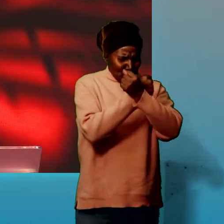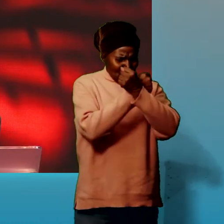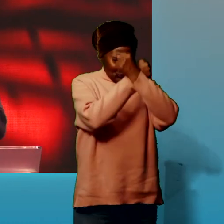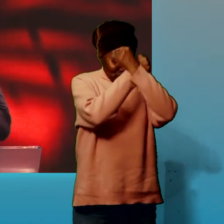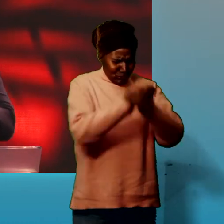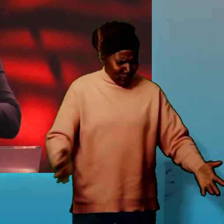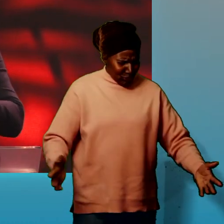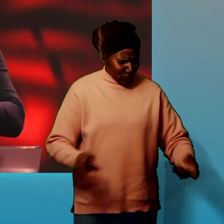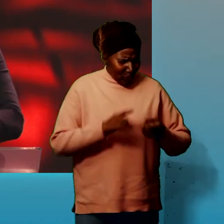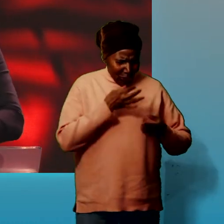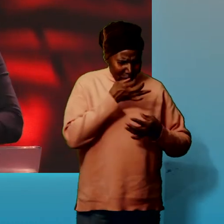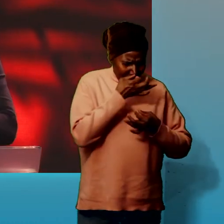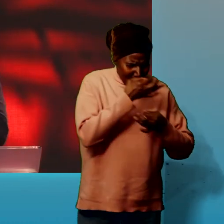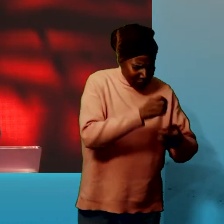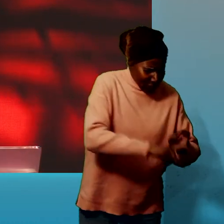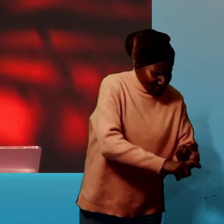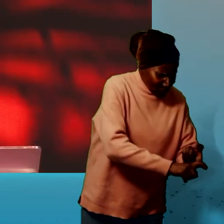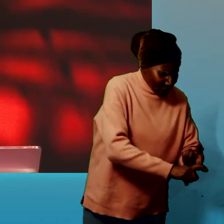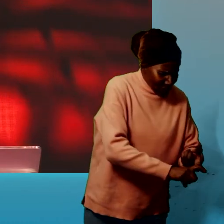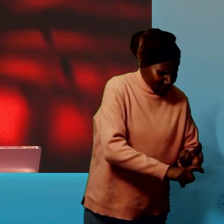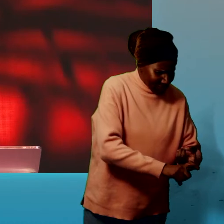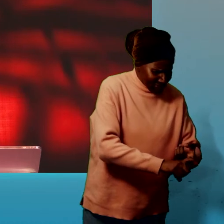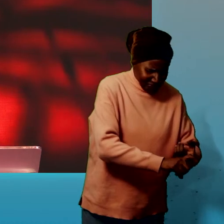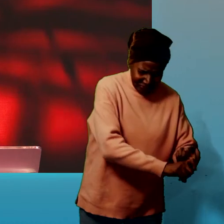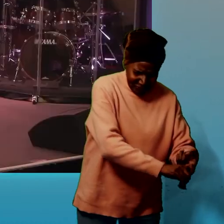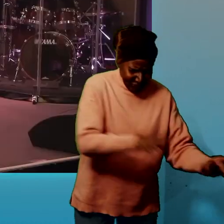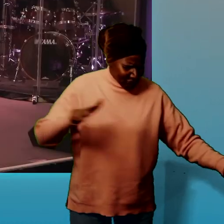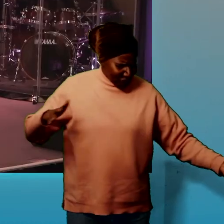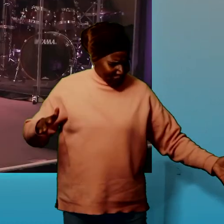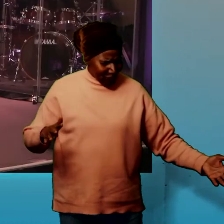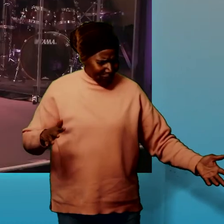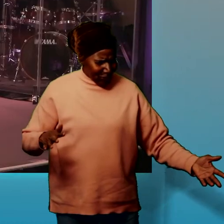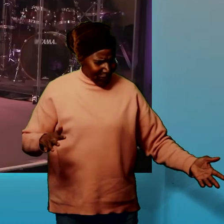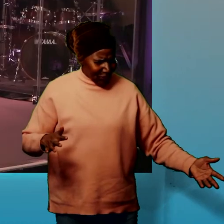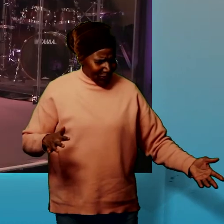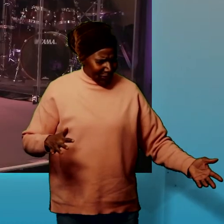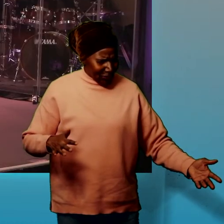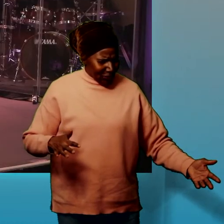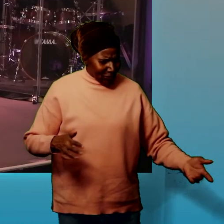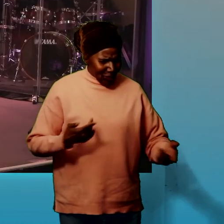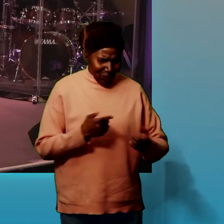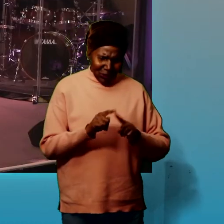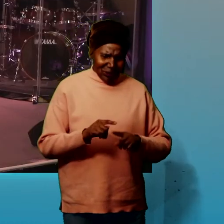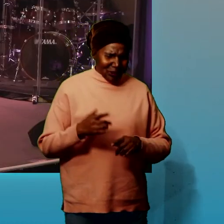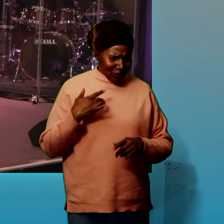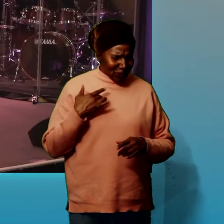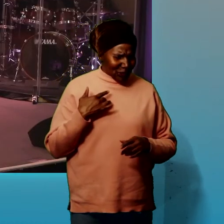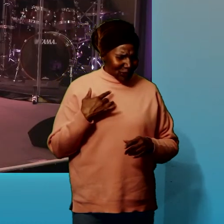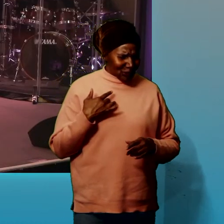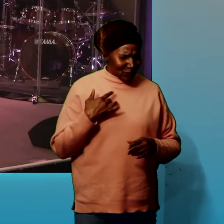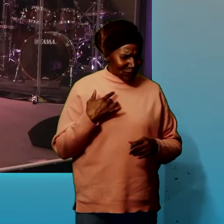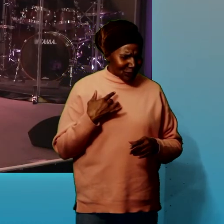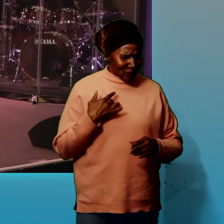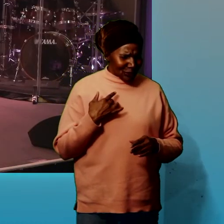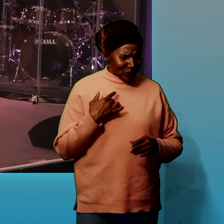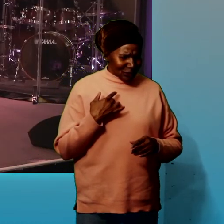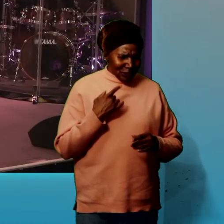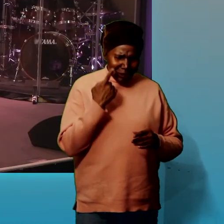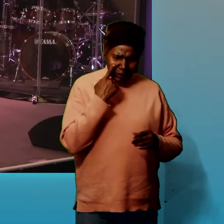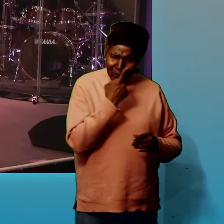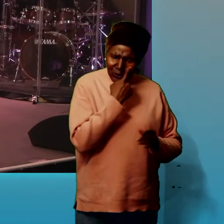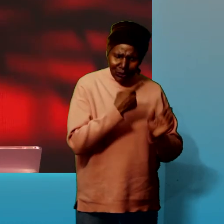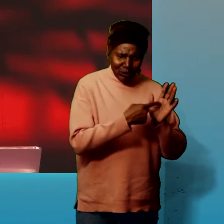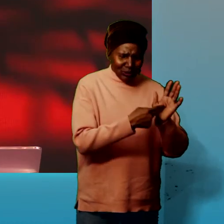sin broken off your life. You're walking as an example and as evidence of God's